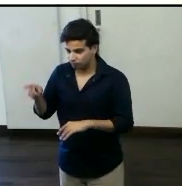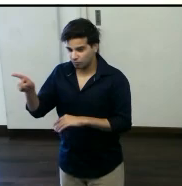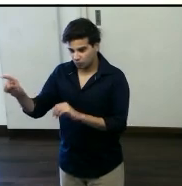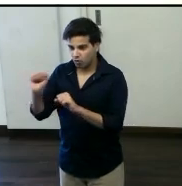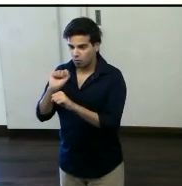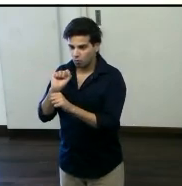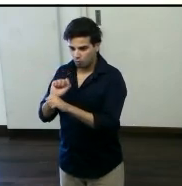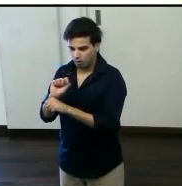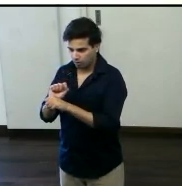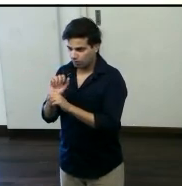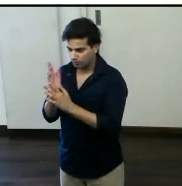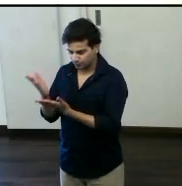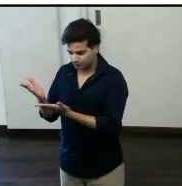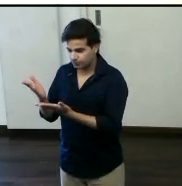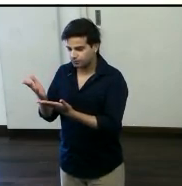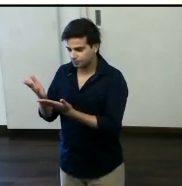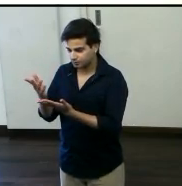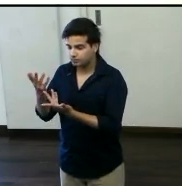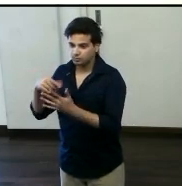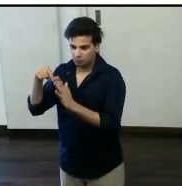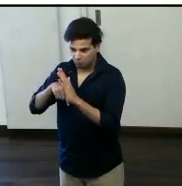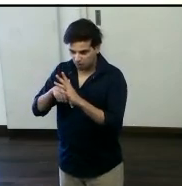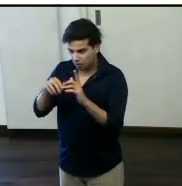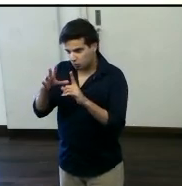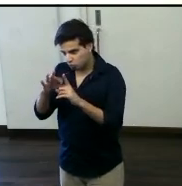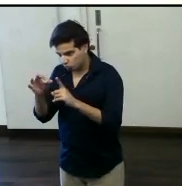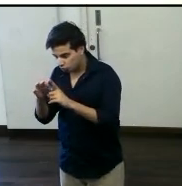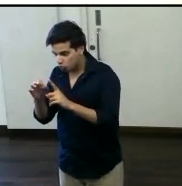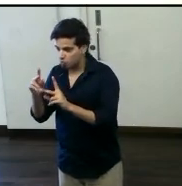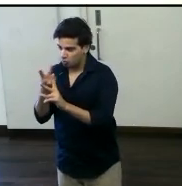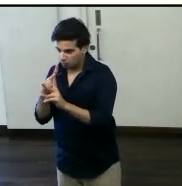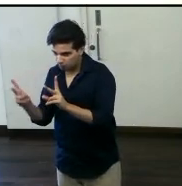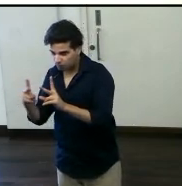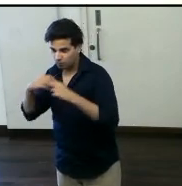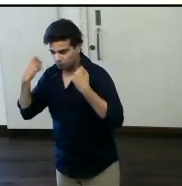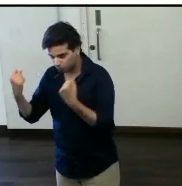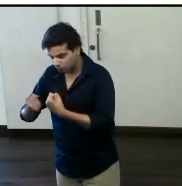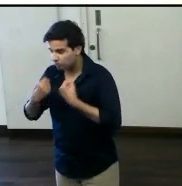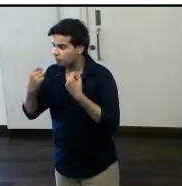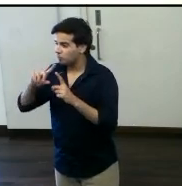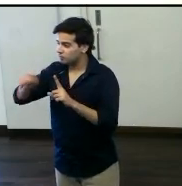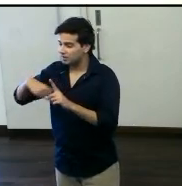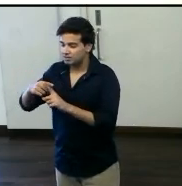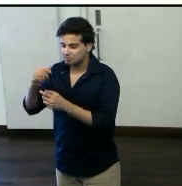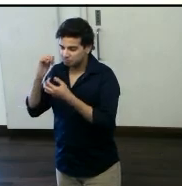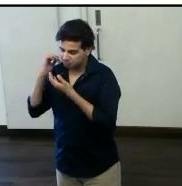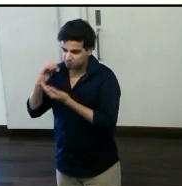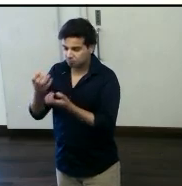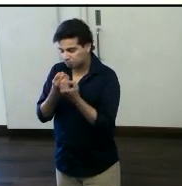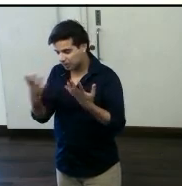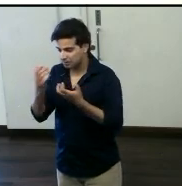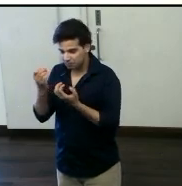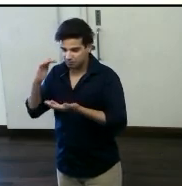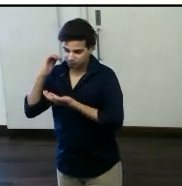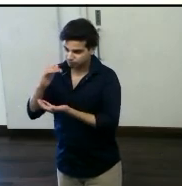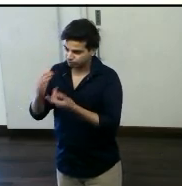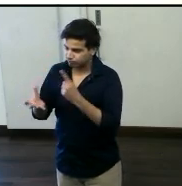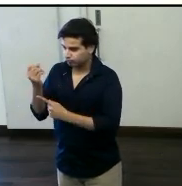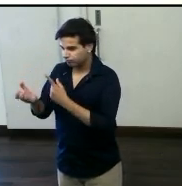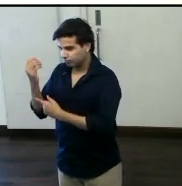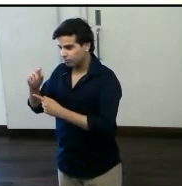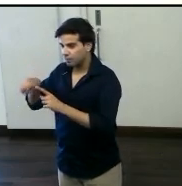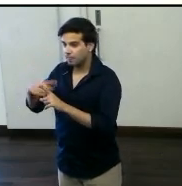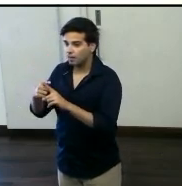extends into film, installation, and performance, and she has received several prestigious awards, including the